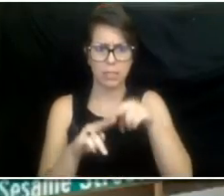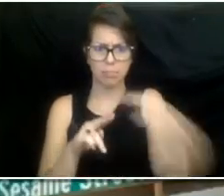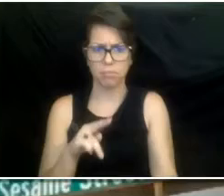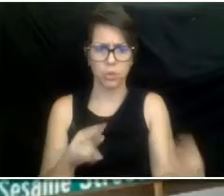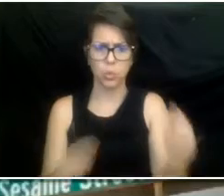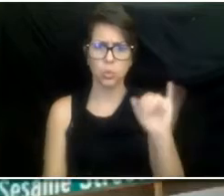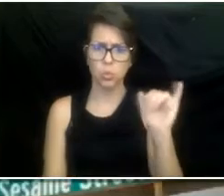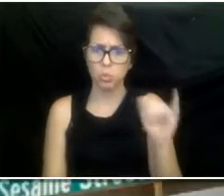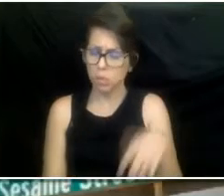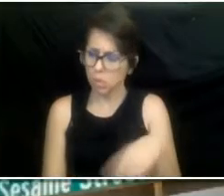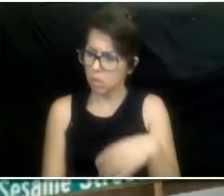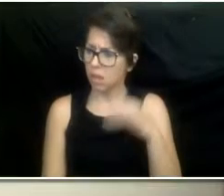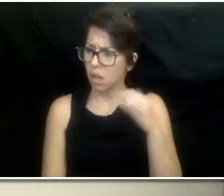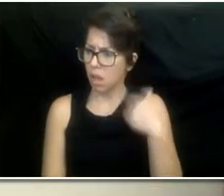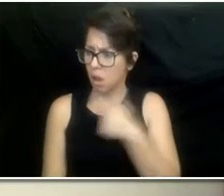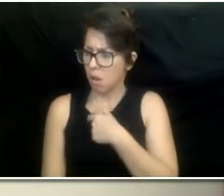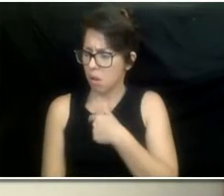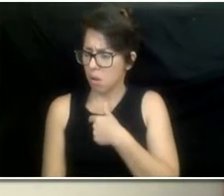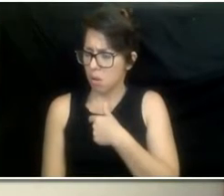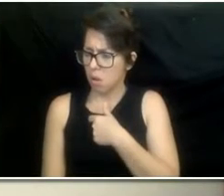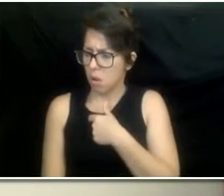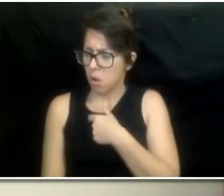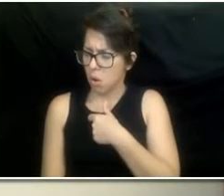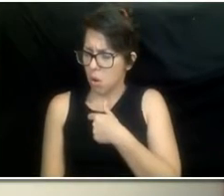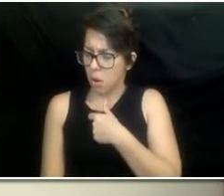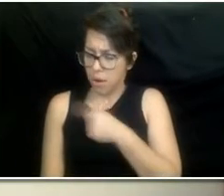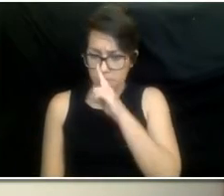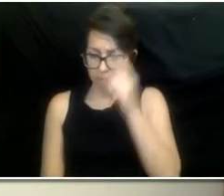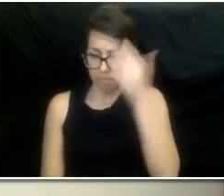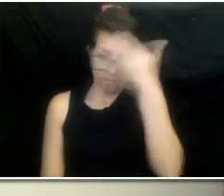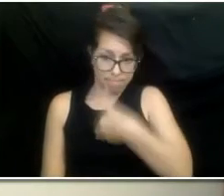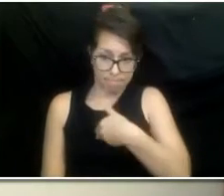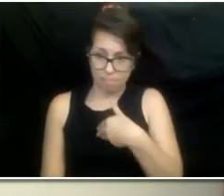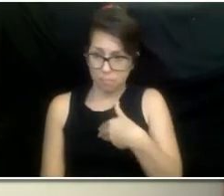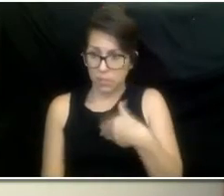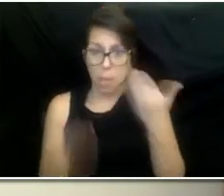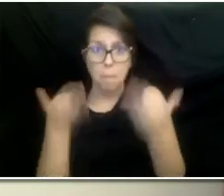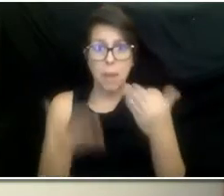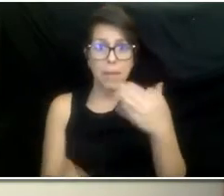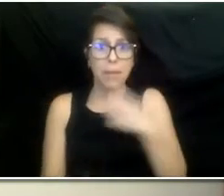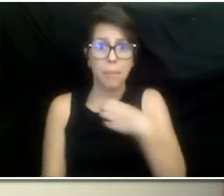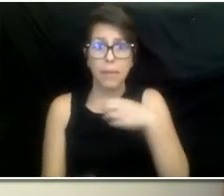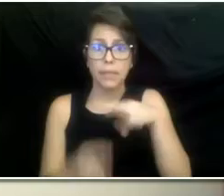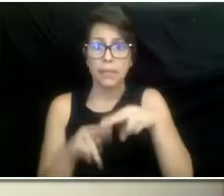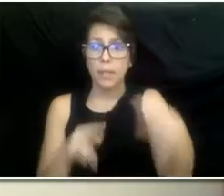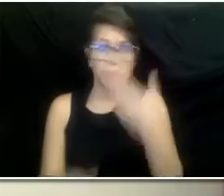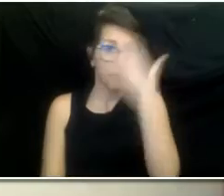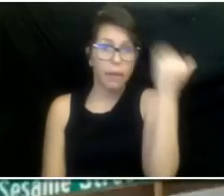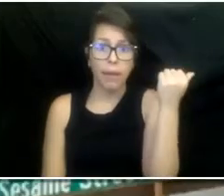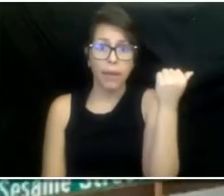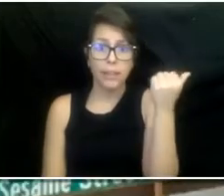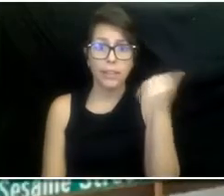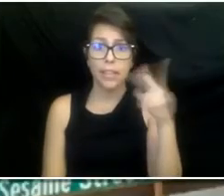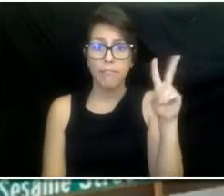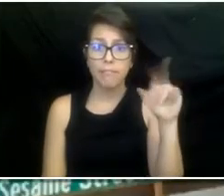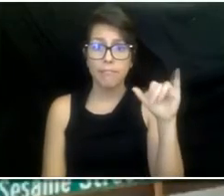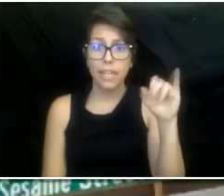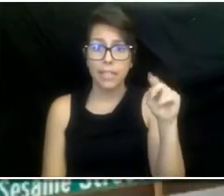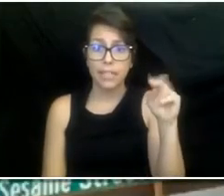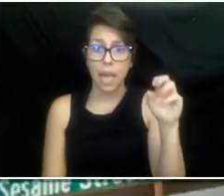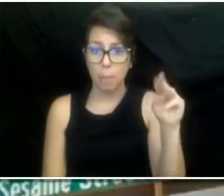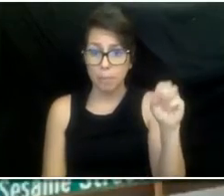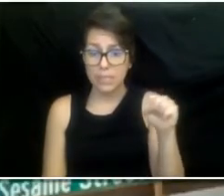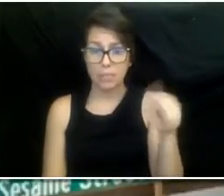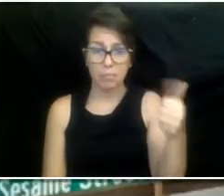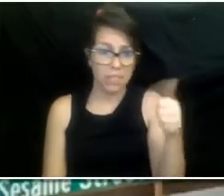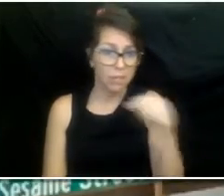911 but it could also be for by neighbors calling 911 I I heard that